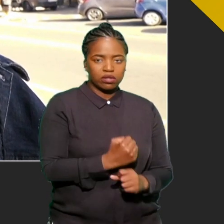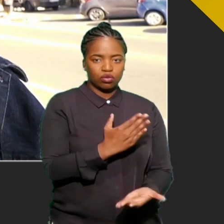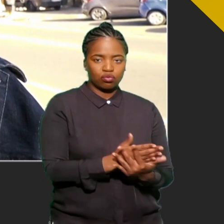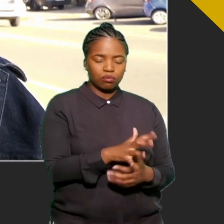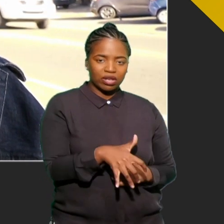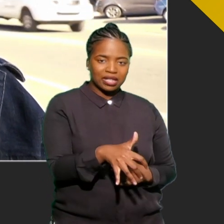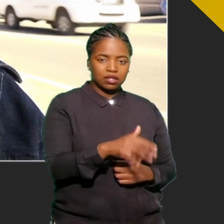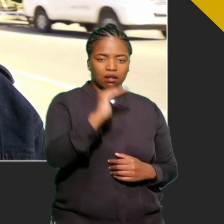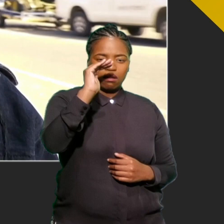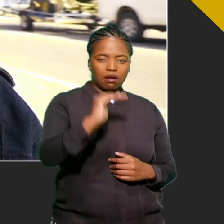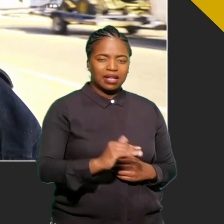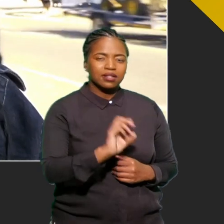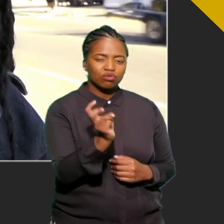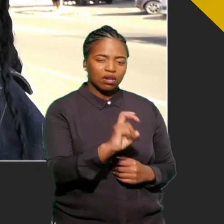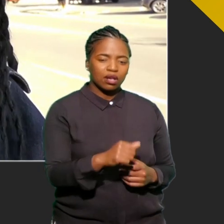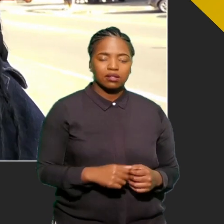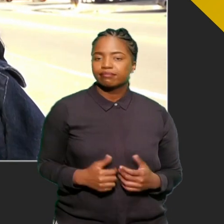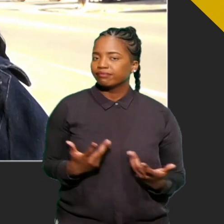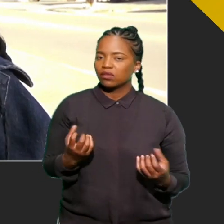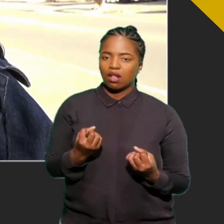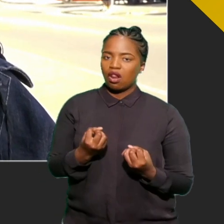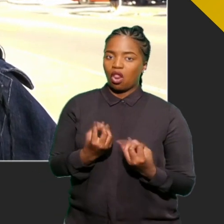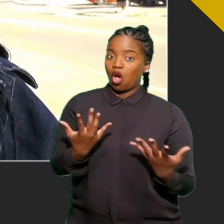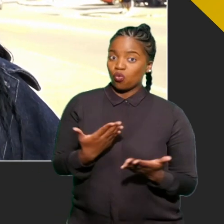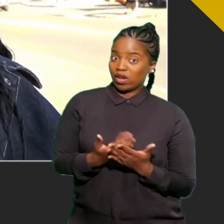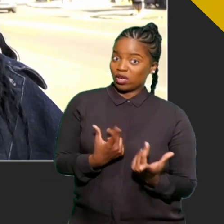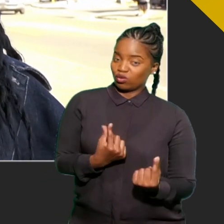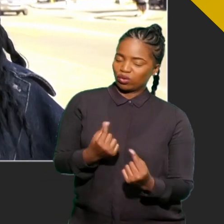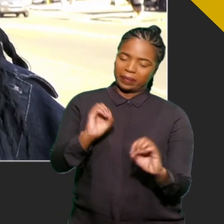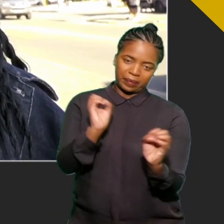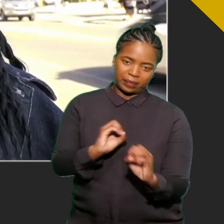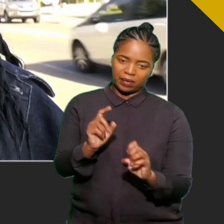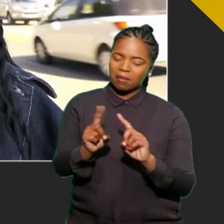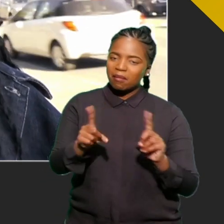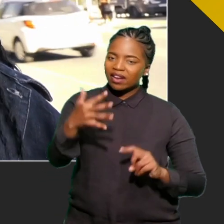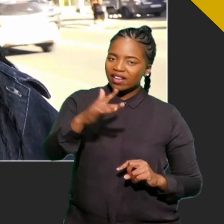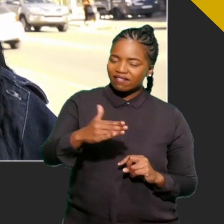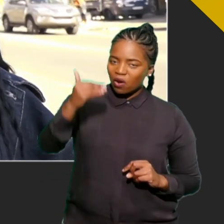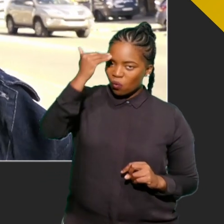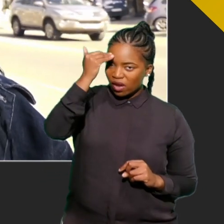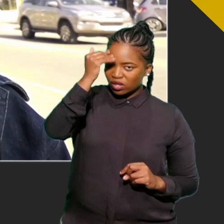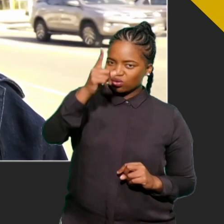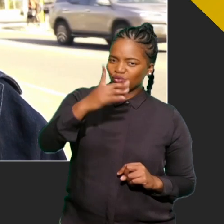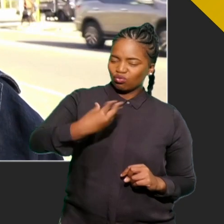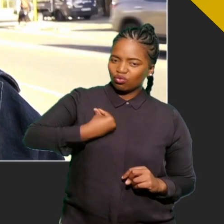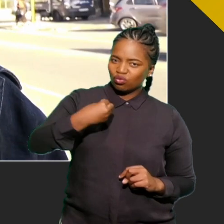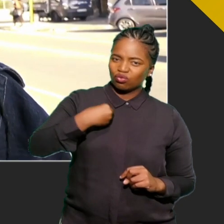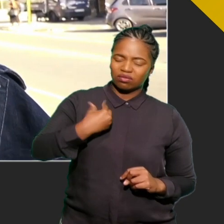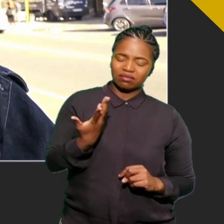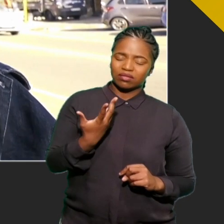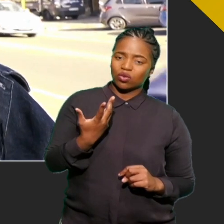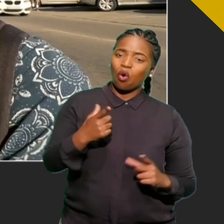teenage pregnancies? There's really not much we can do in terms of that. But if you know you're a teenager and a sexually active,